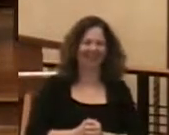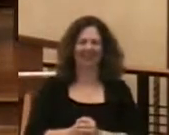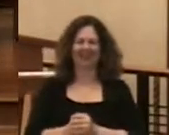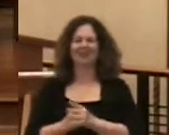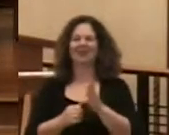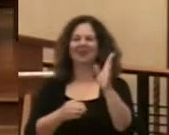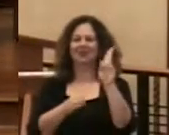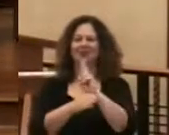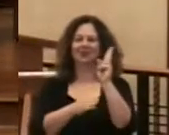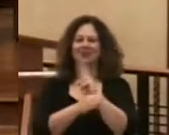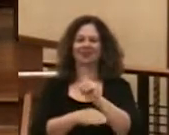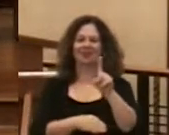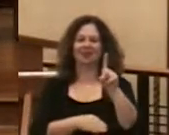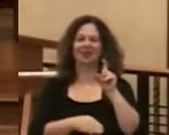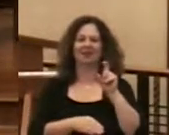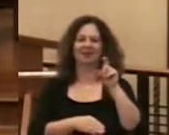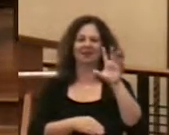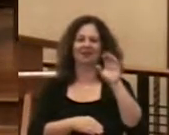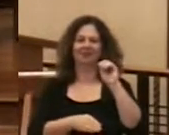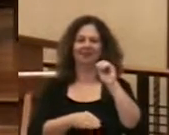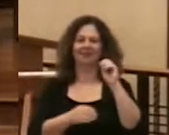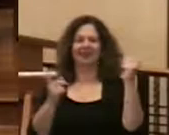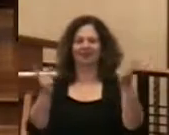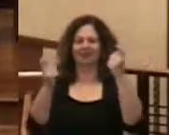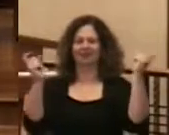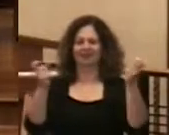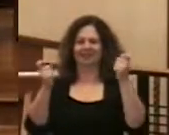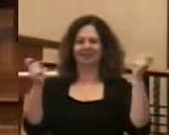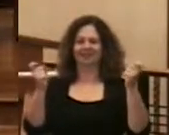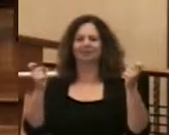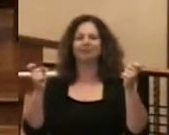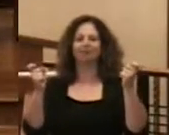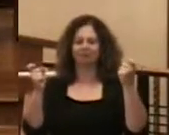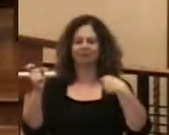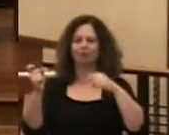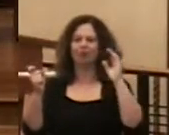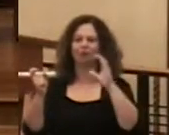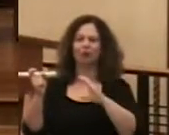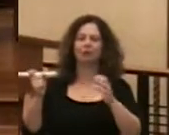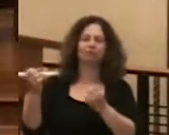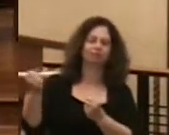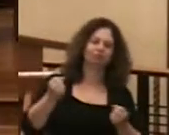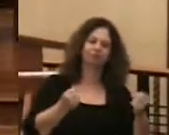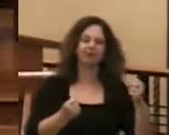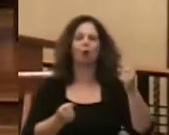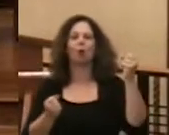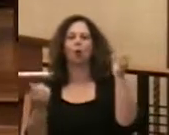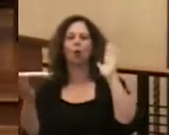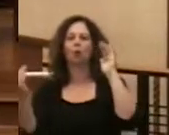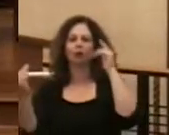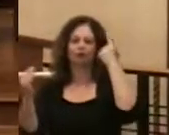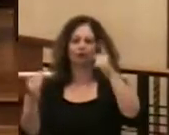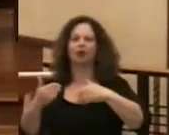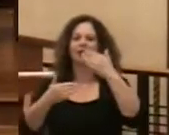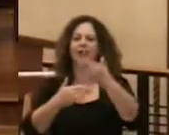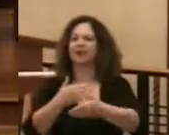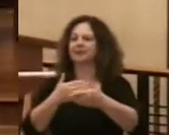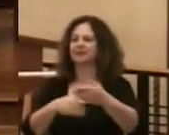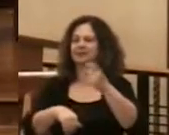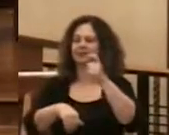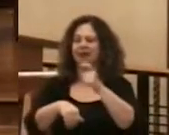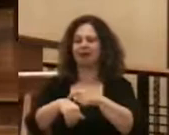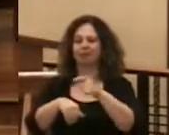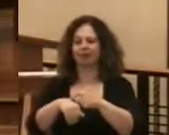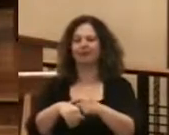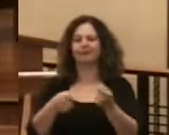150th anniversary celebration. The Stewardship Drive supports this theme in our program as we look forward to the next chapter of our congregation's